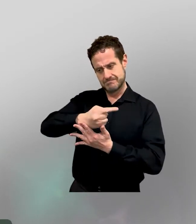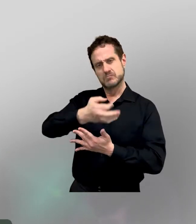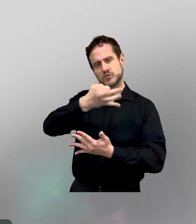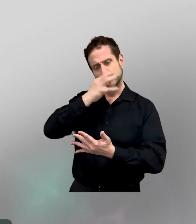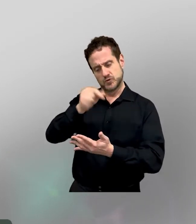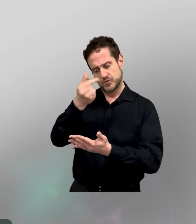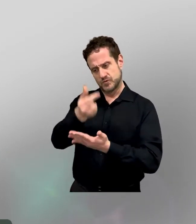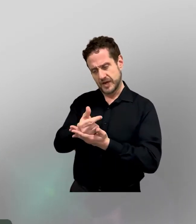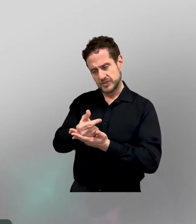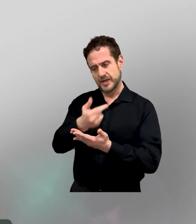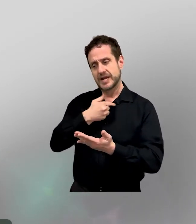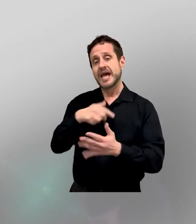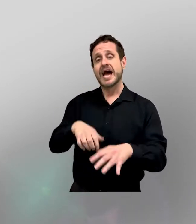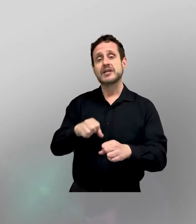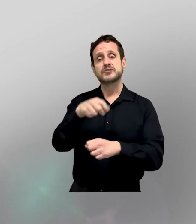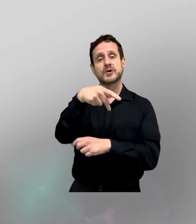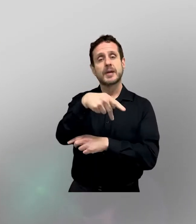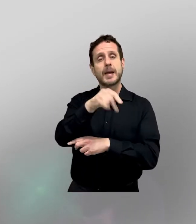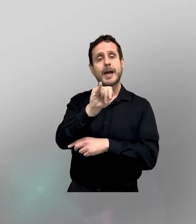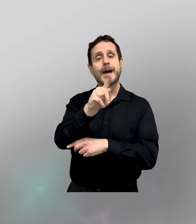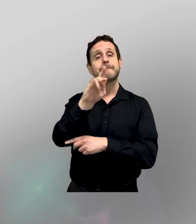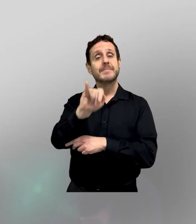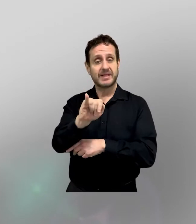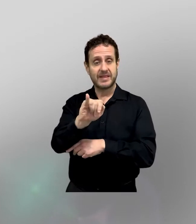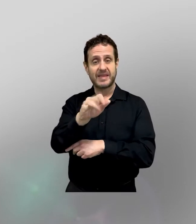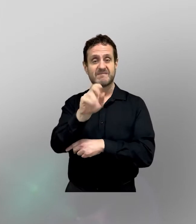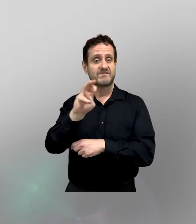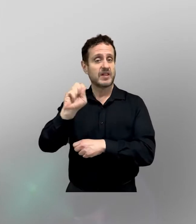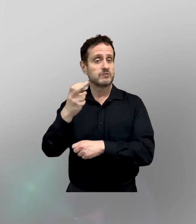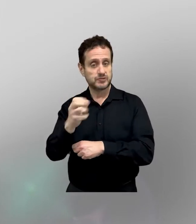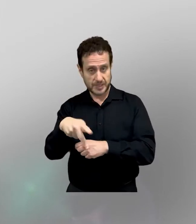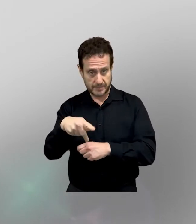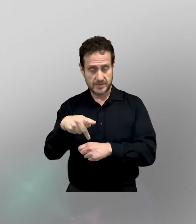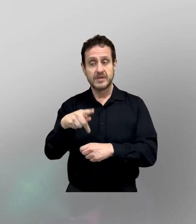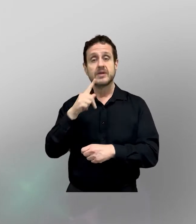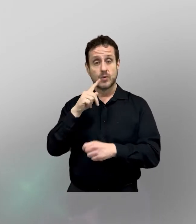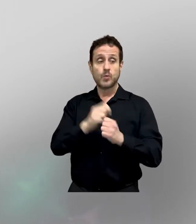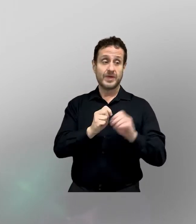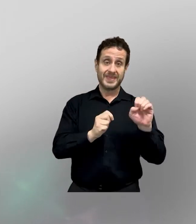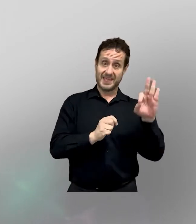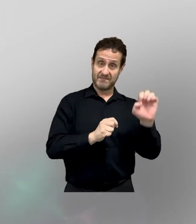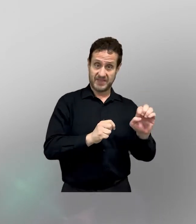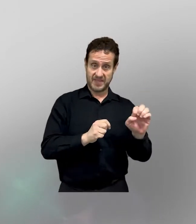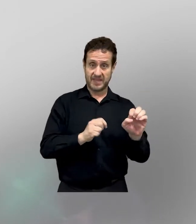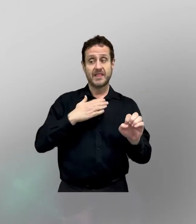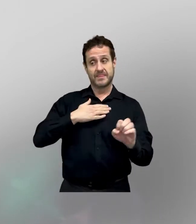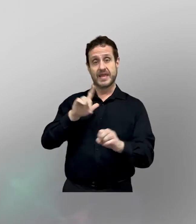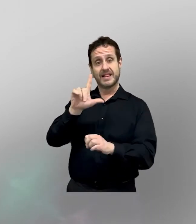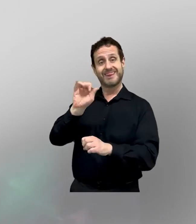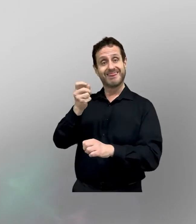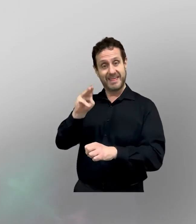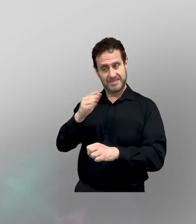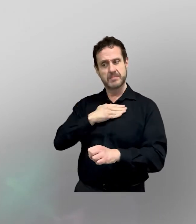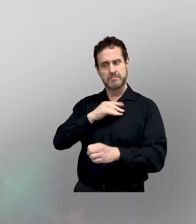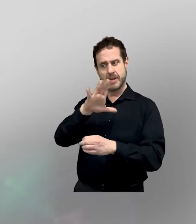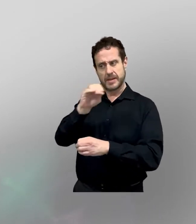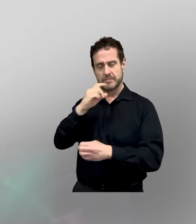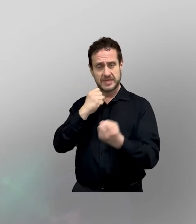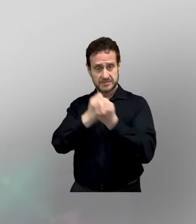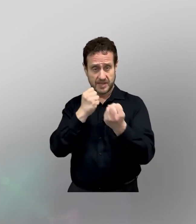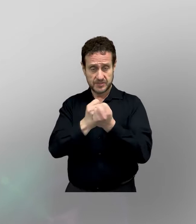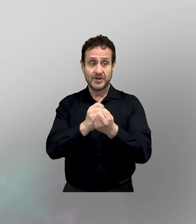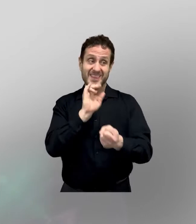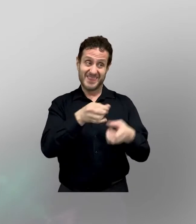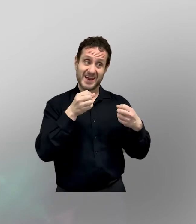school and about to graduate, I actually took a Pilley Fellowship with Equip that Latham sponsored. And